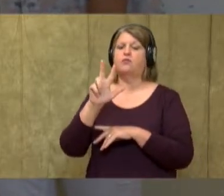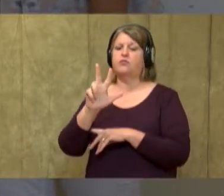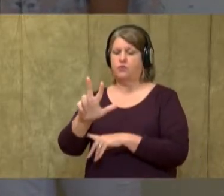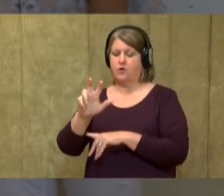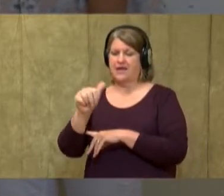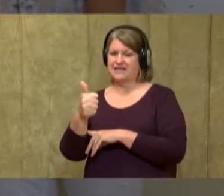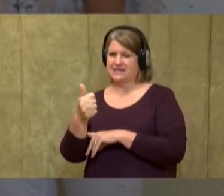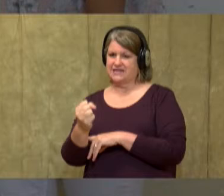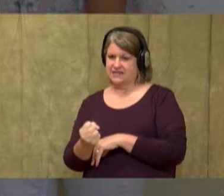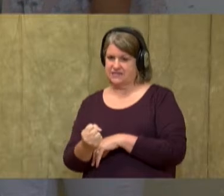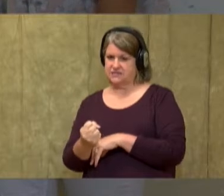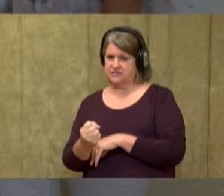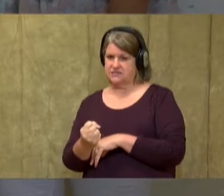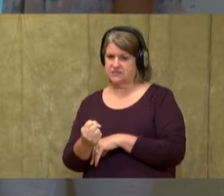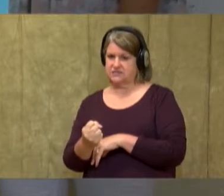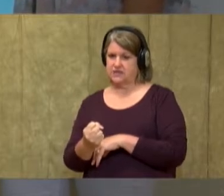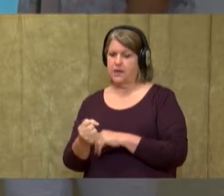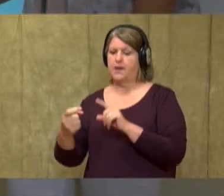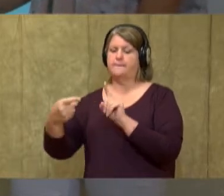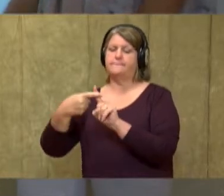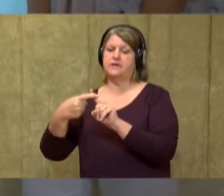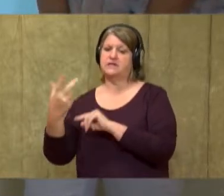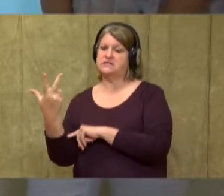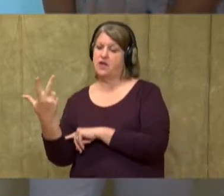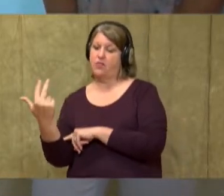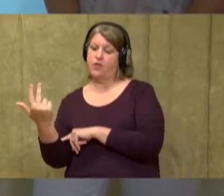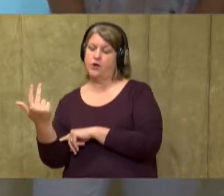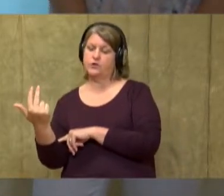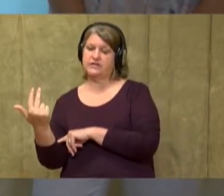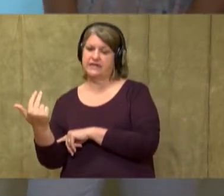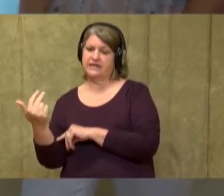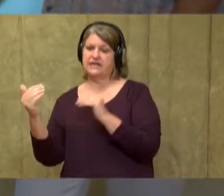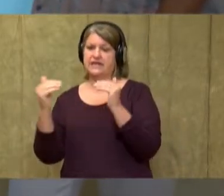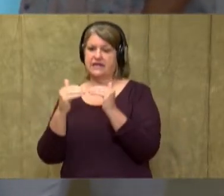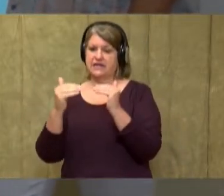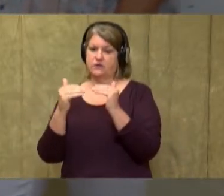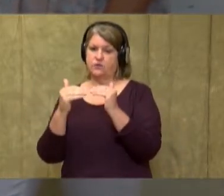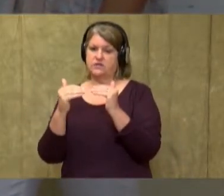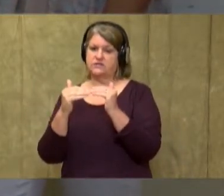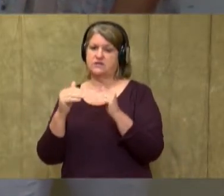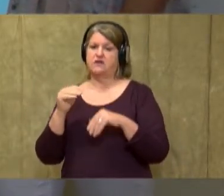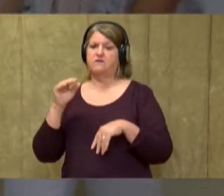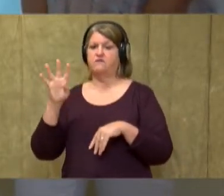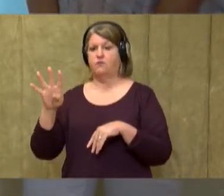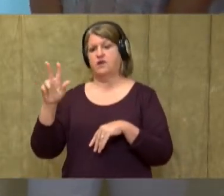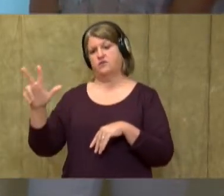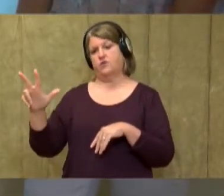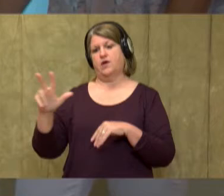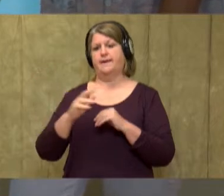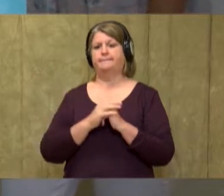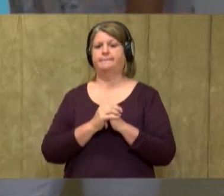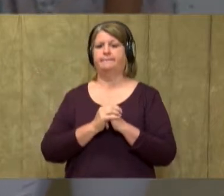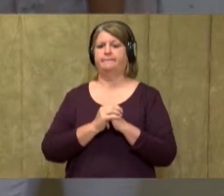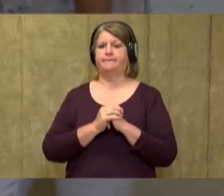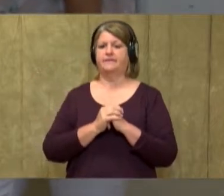so that equals 30 plus 13 equals 43.